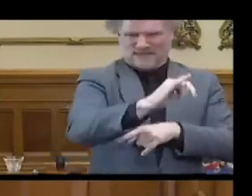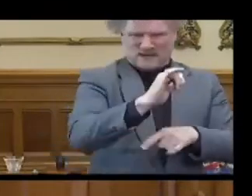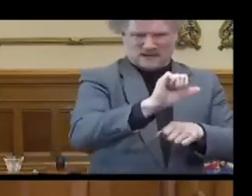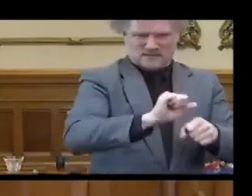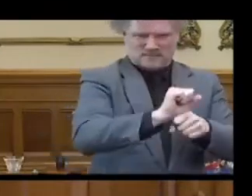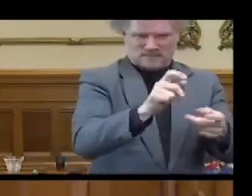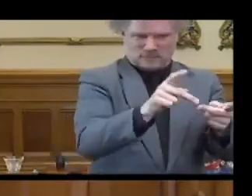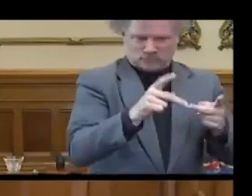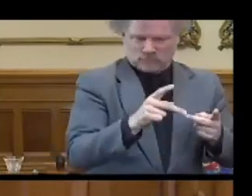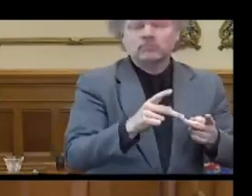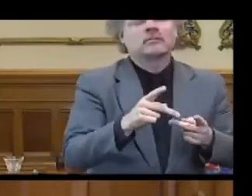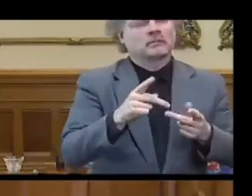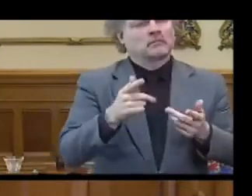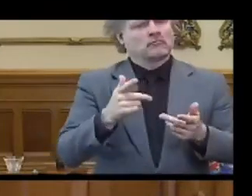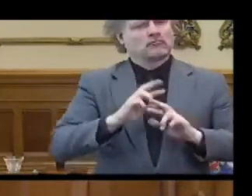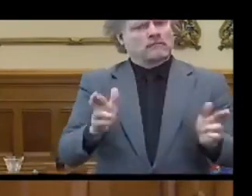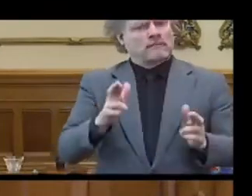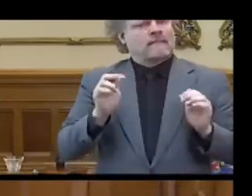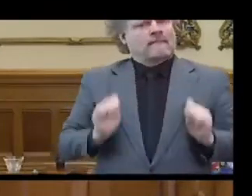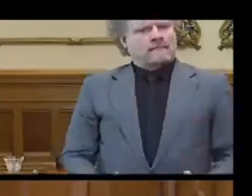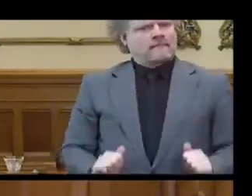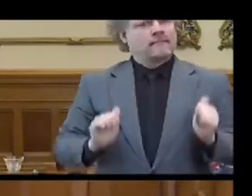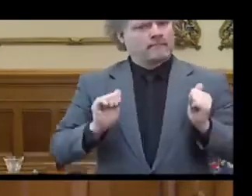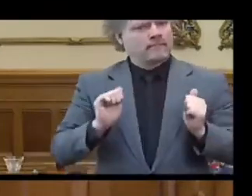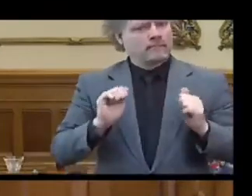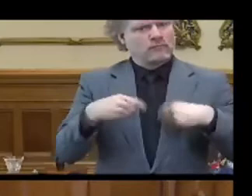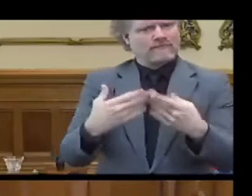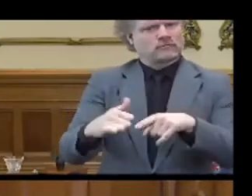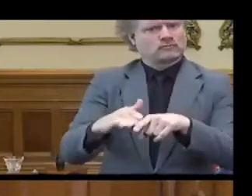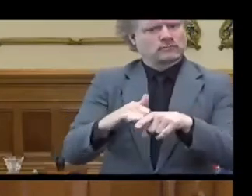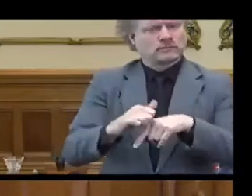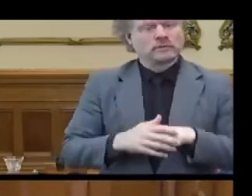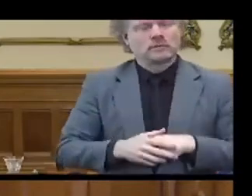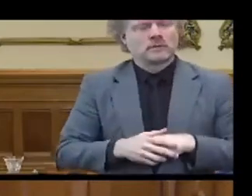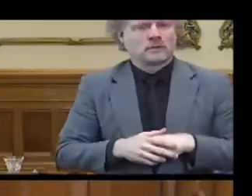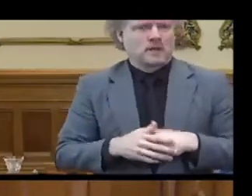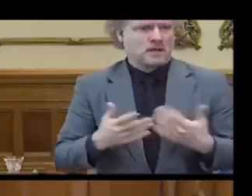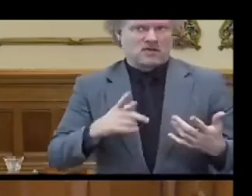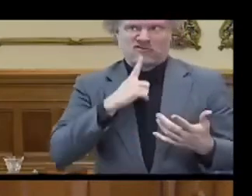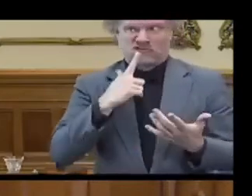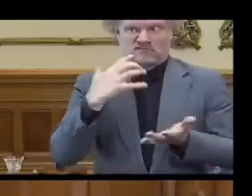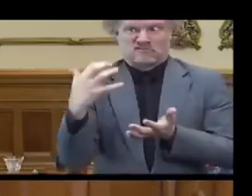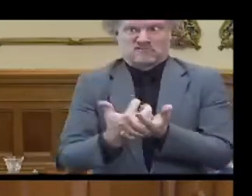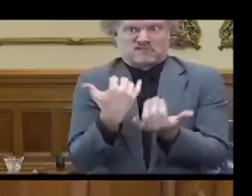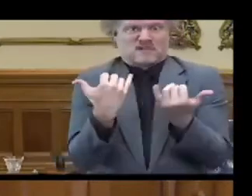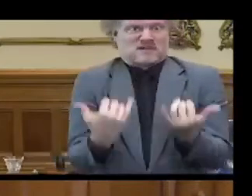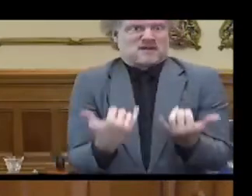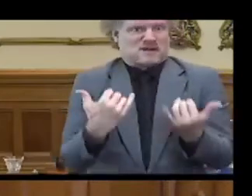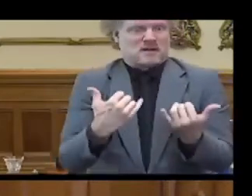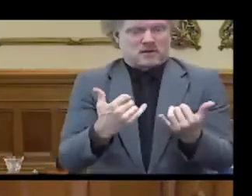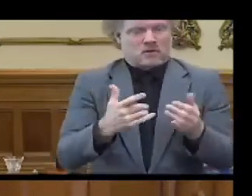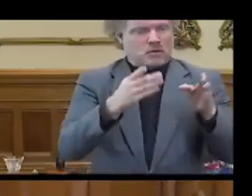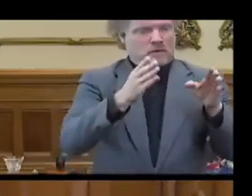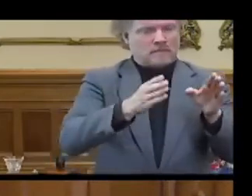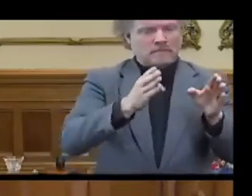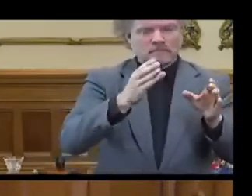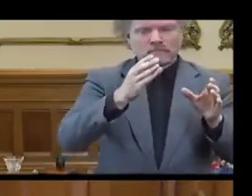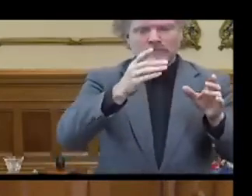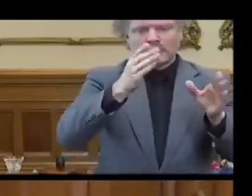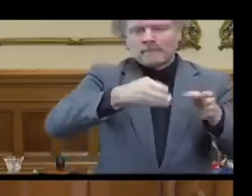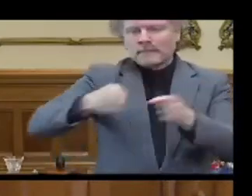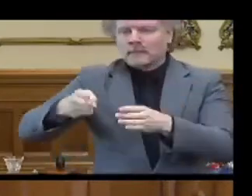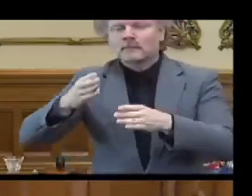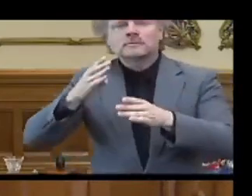the resources available for them to do that. And there's no better time than the present for individuals to look for